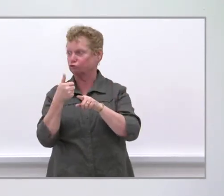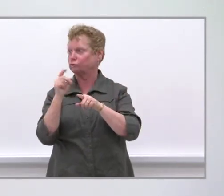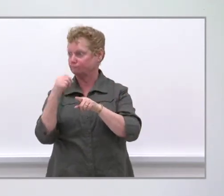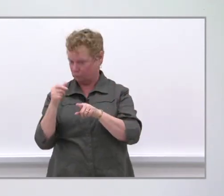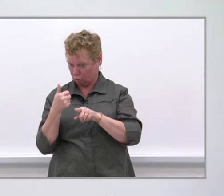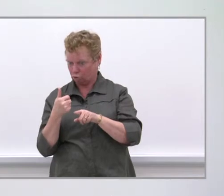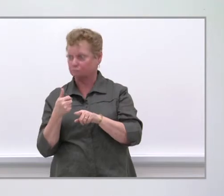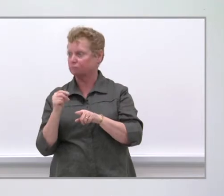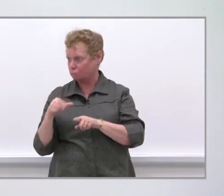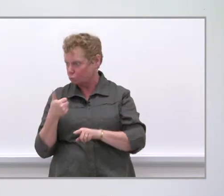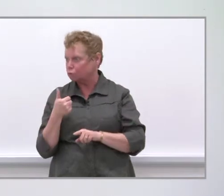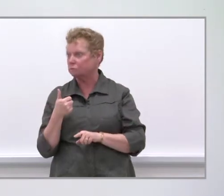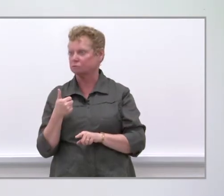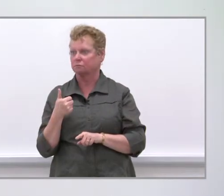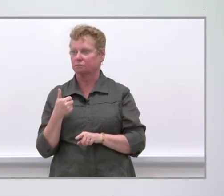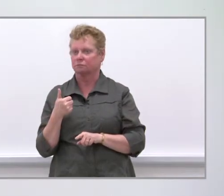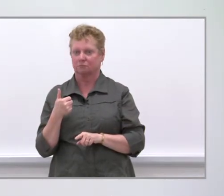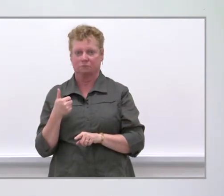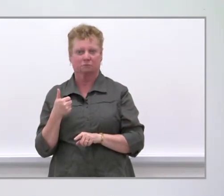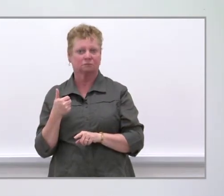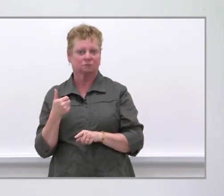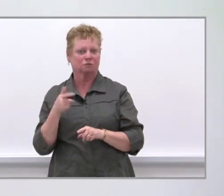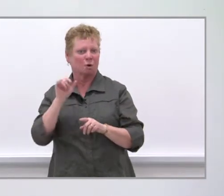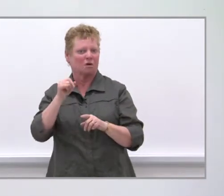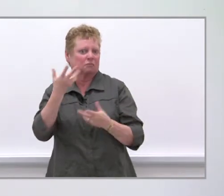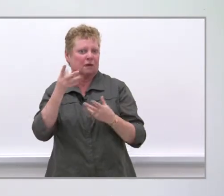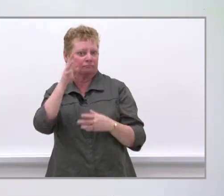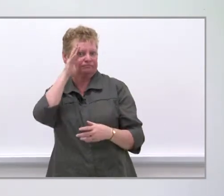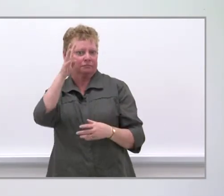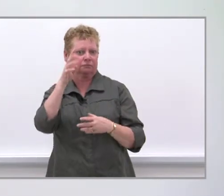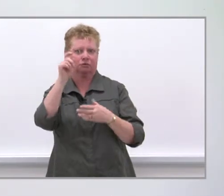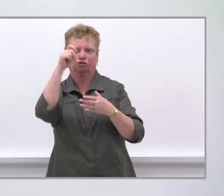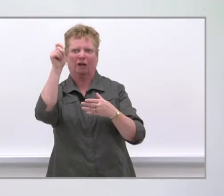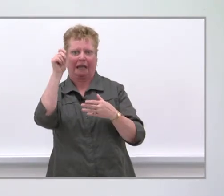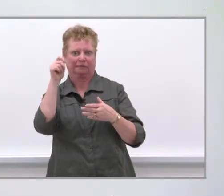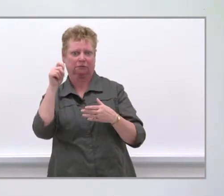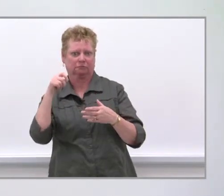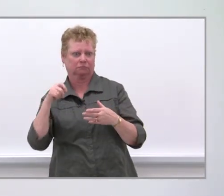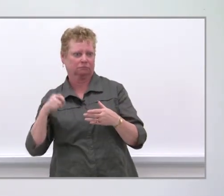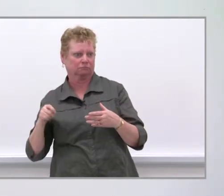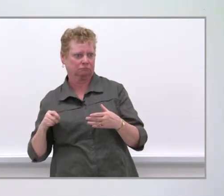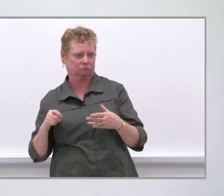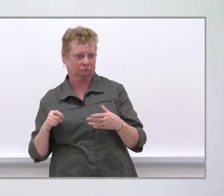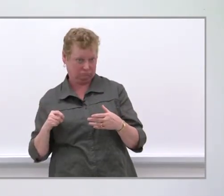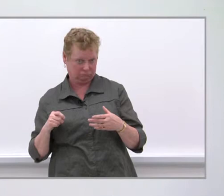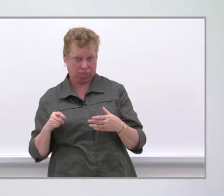that's done, that's done. So we know. So we could create checklists.